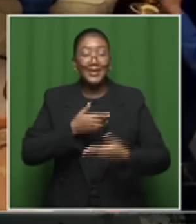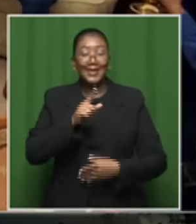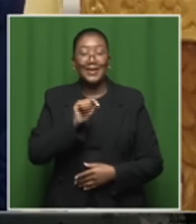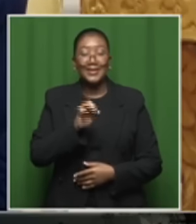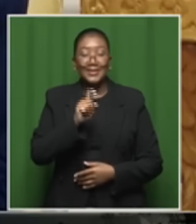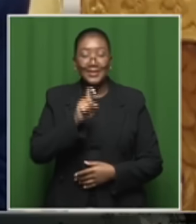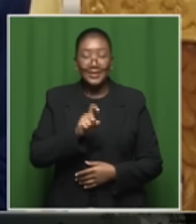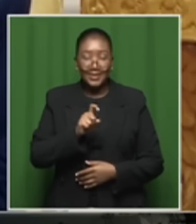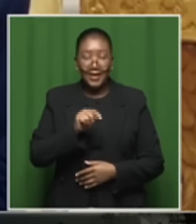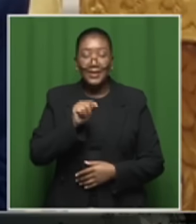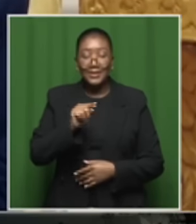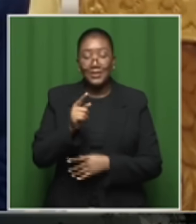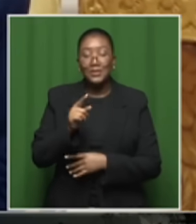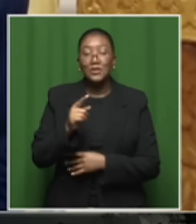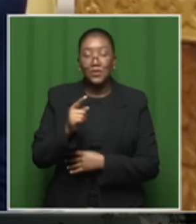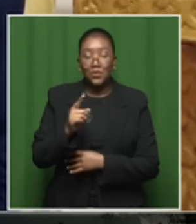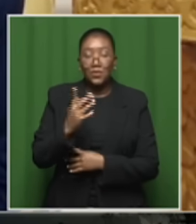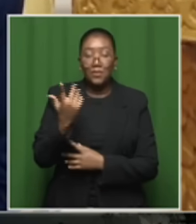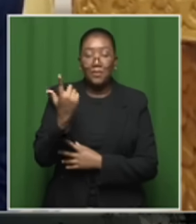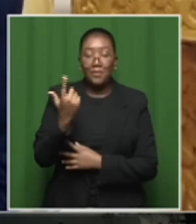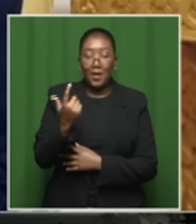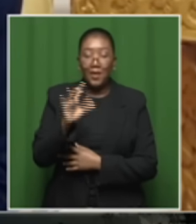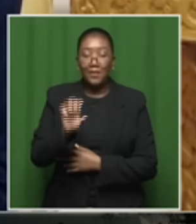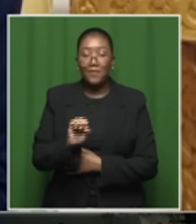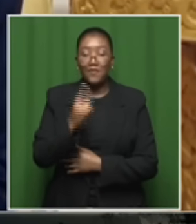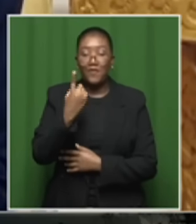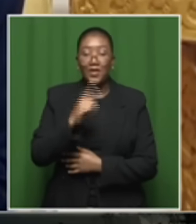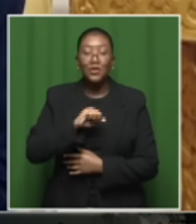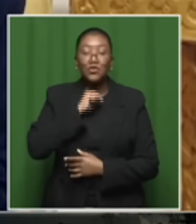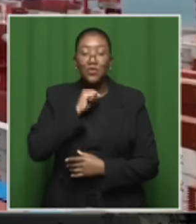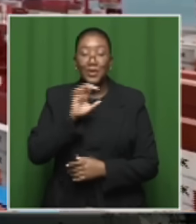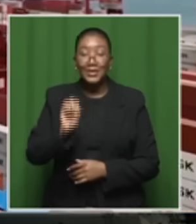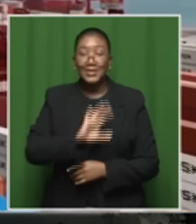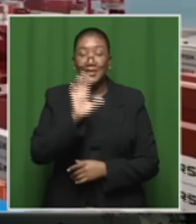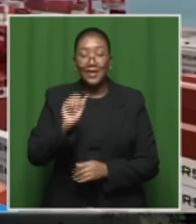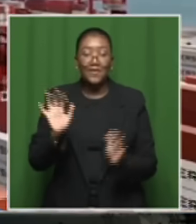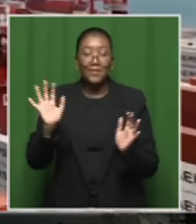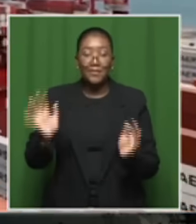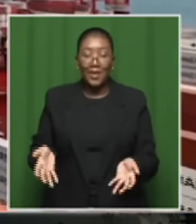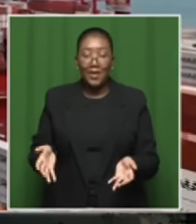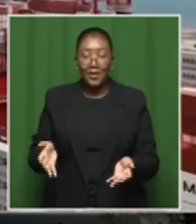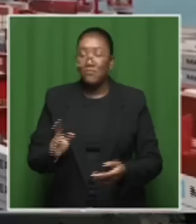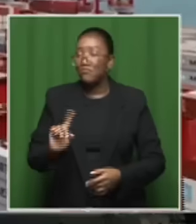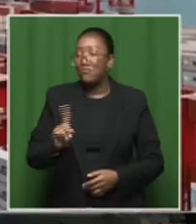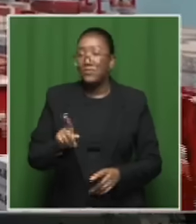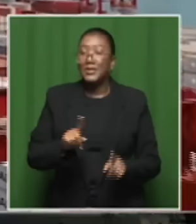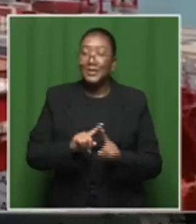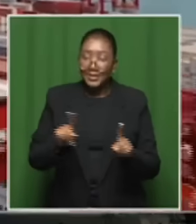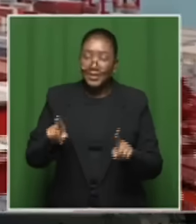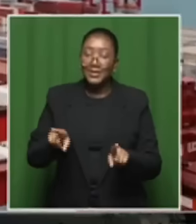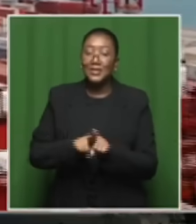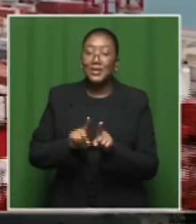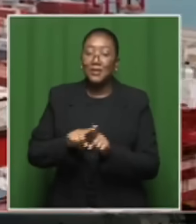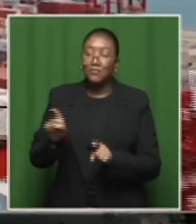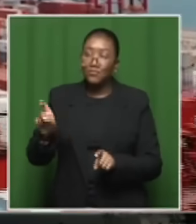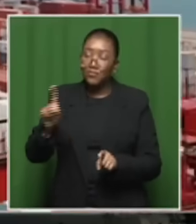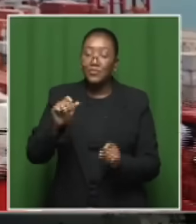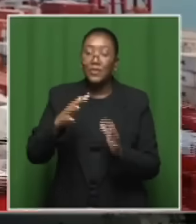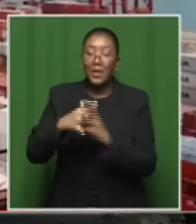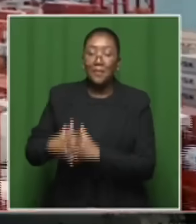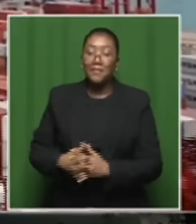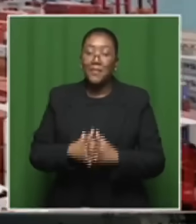on the 1st of August, it's not South Africa only. Even the very close allies of the United